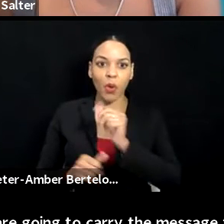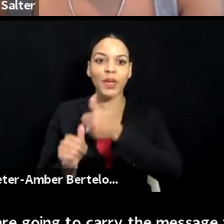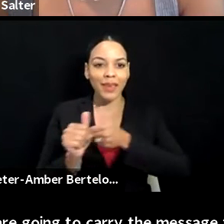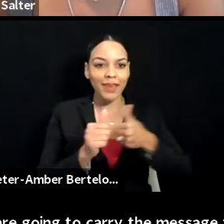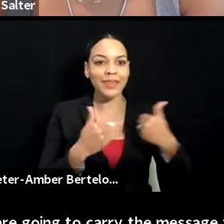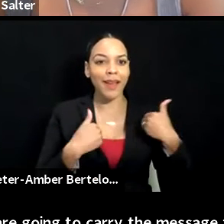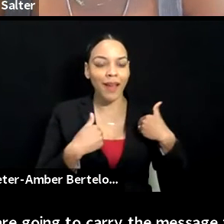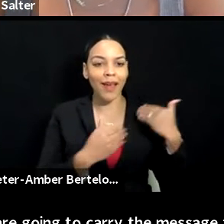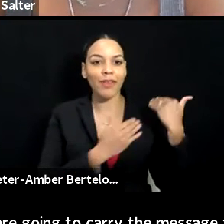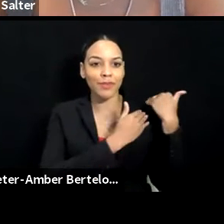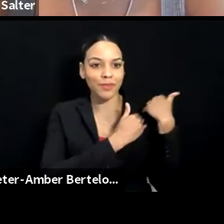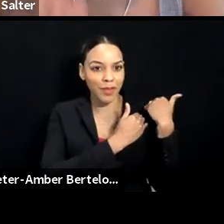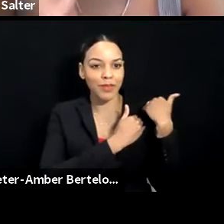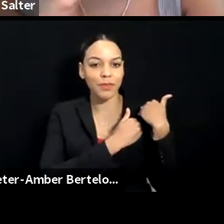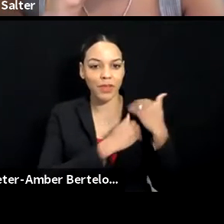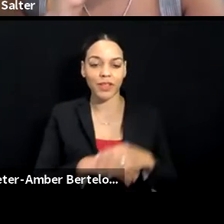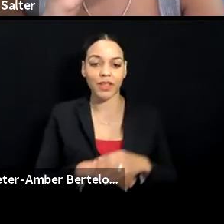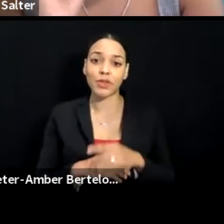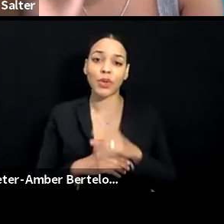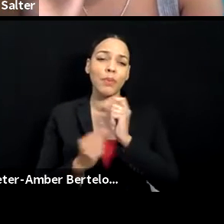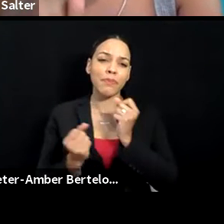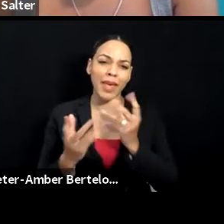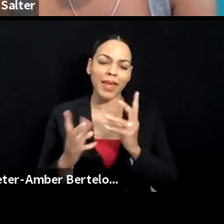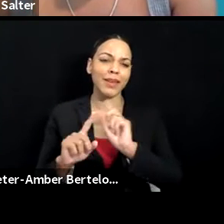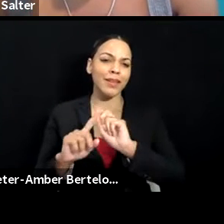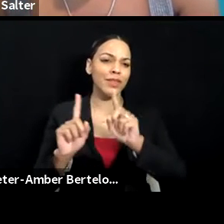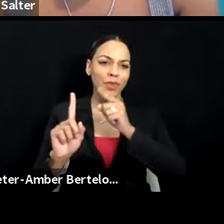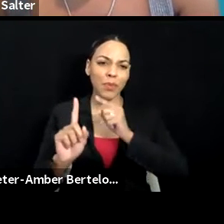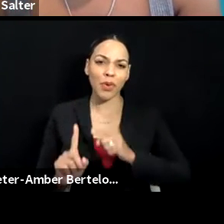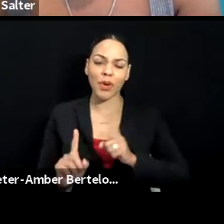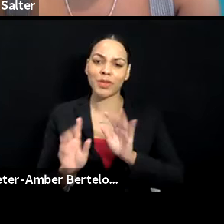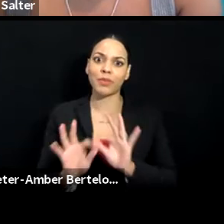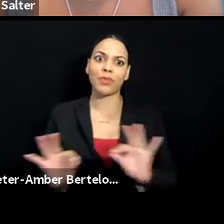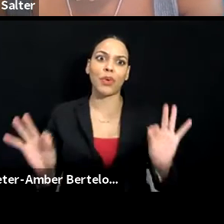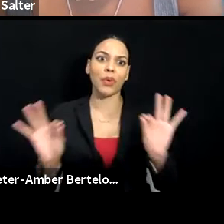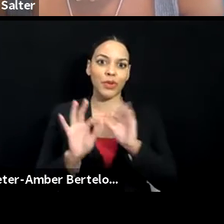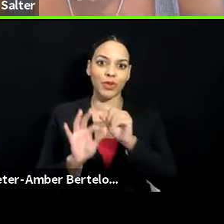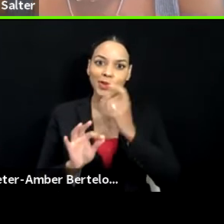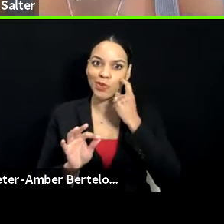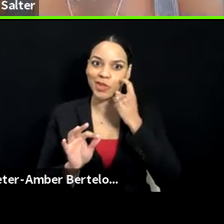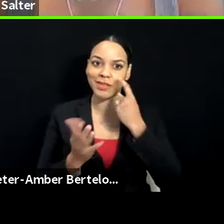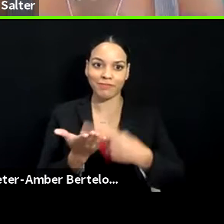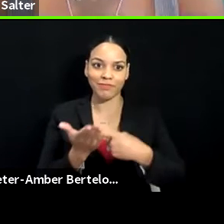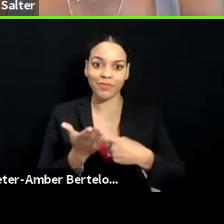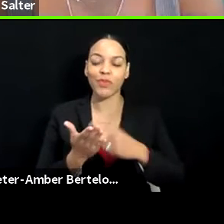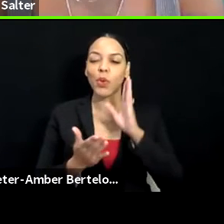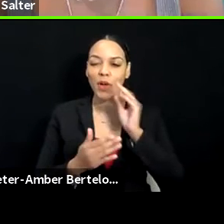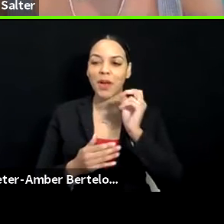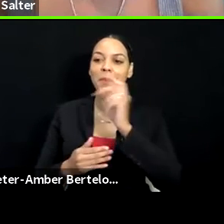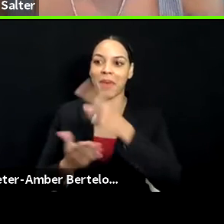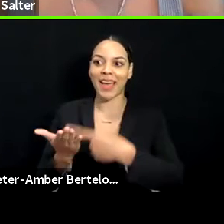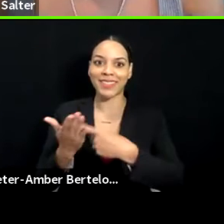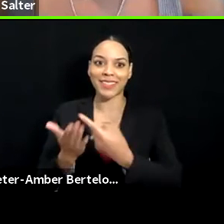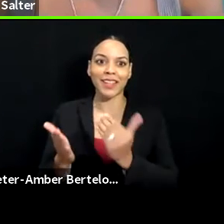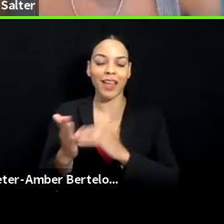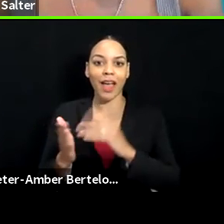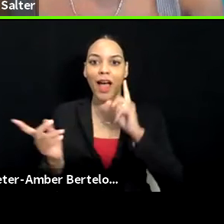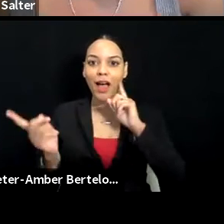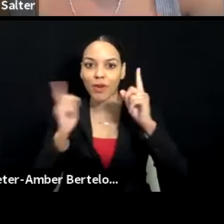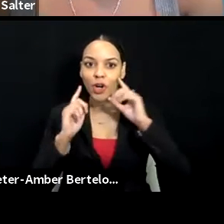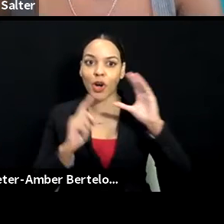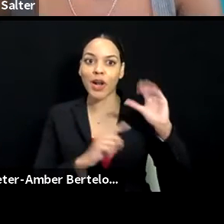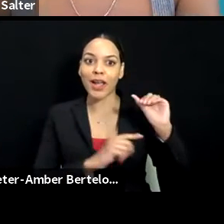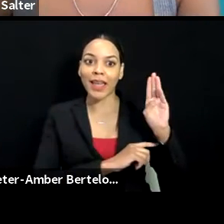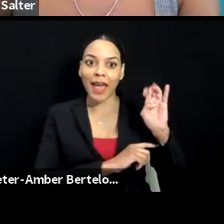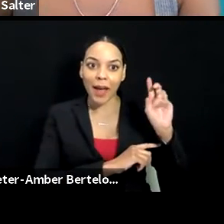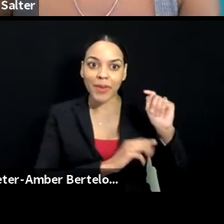So many important points embedded in what you said, and I know that we're going to come back to it, but I've heard cabinet level position for the